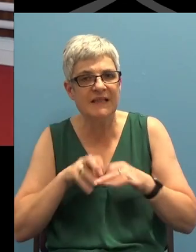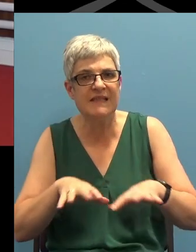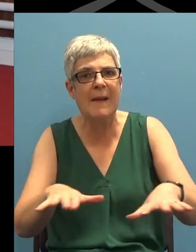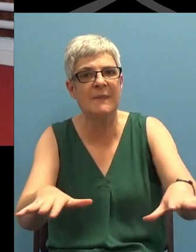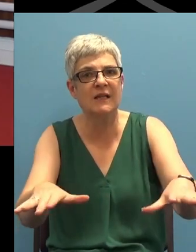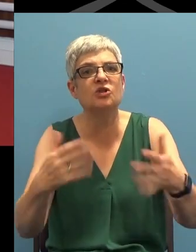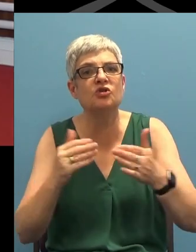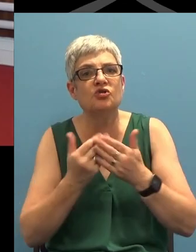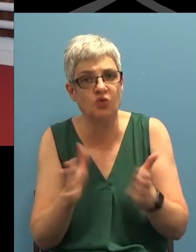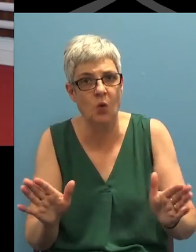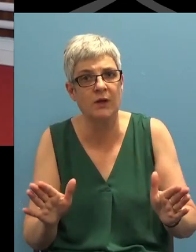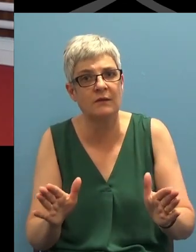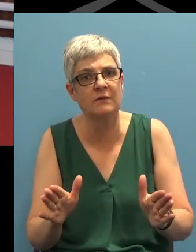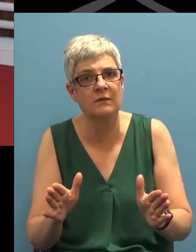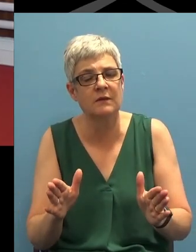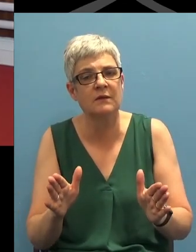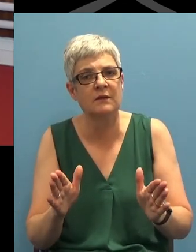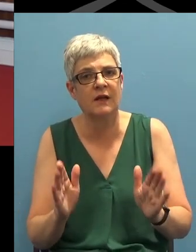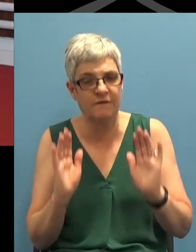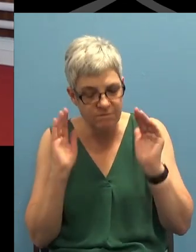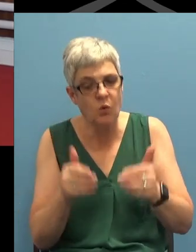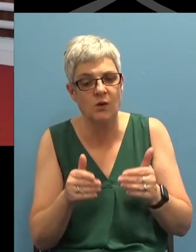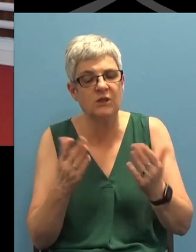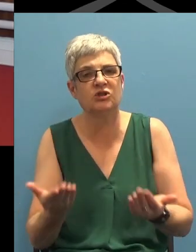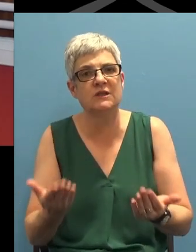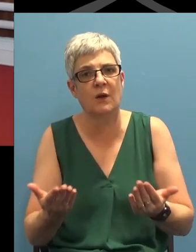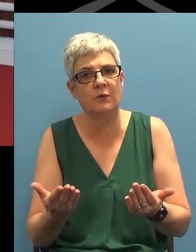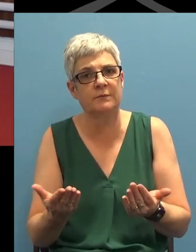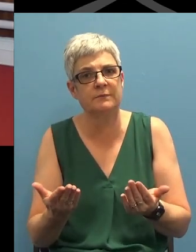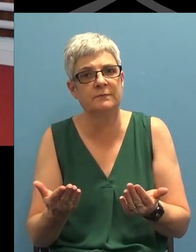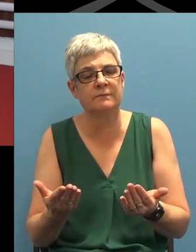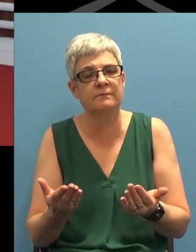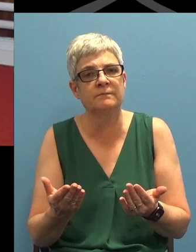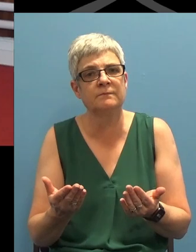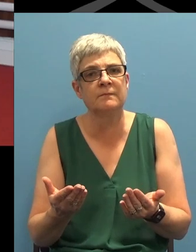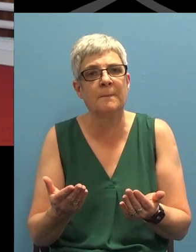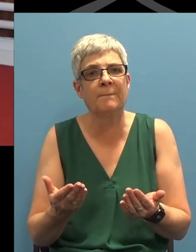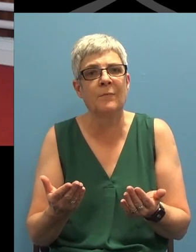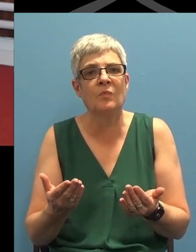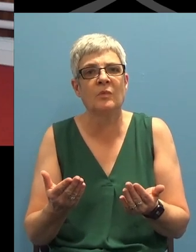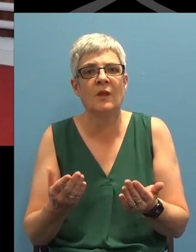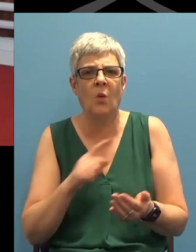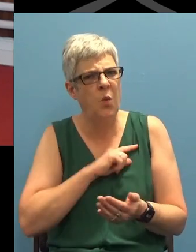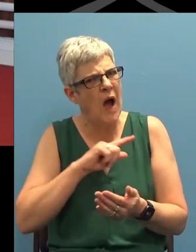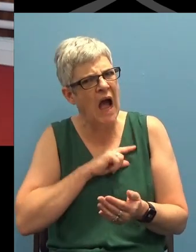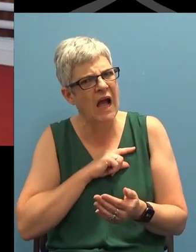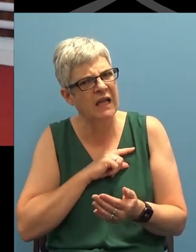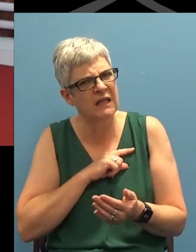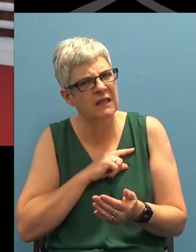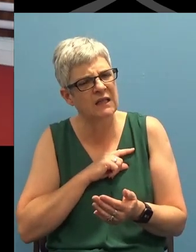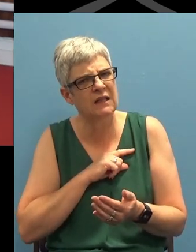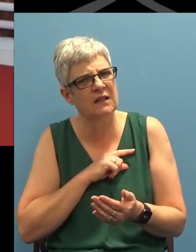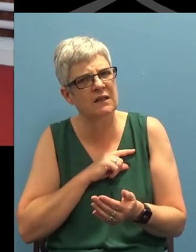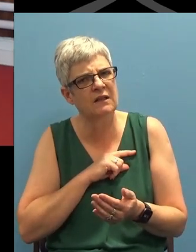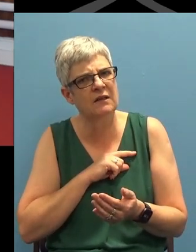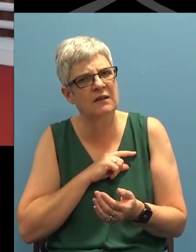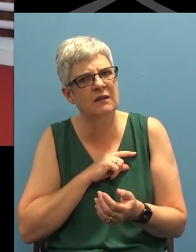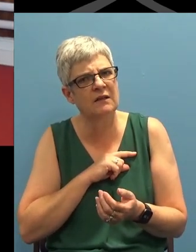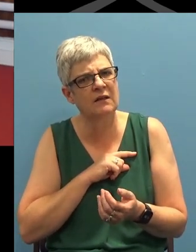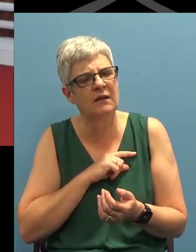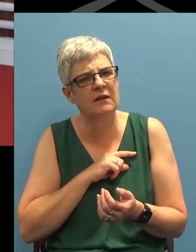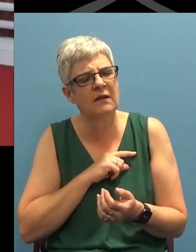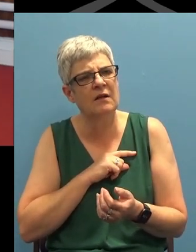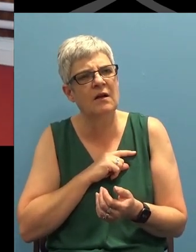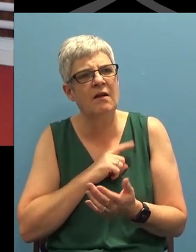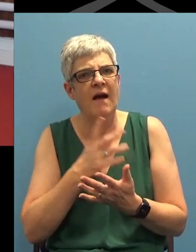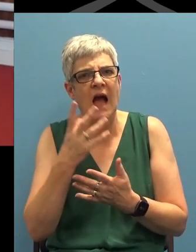thrown into sharp focus for us. Why do we suppose